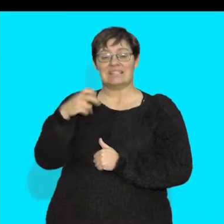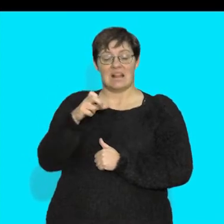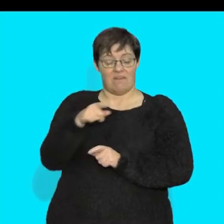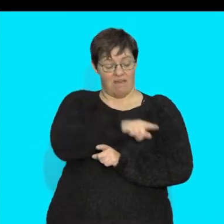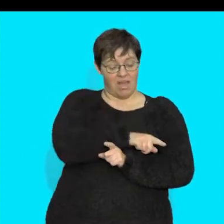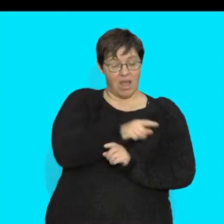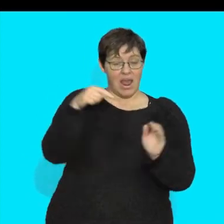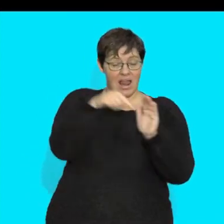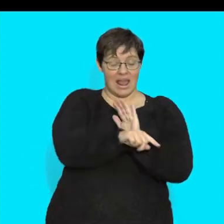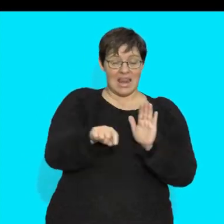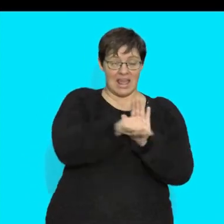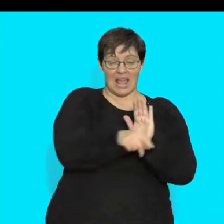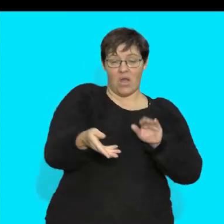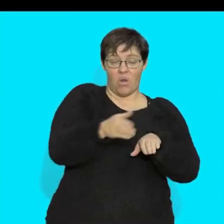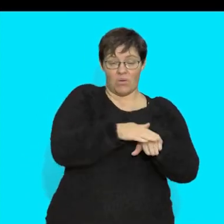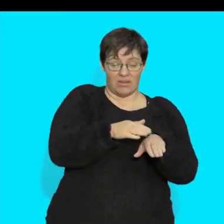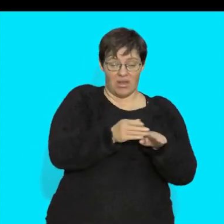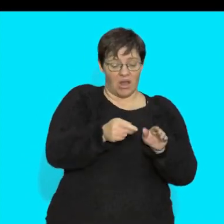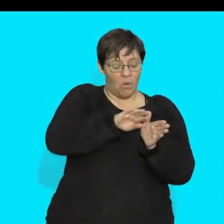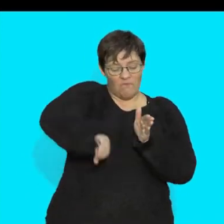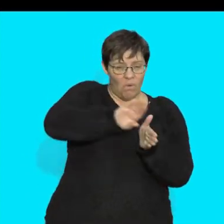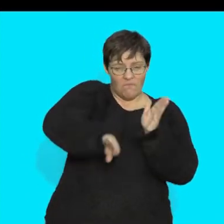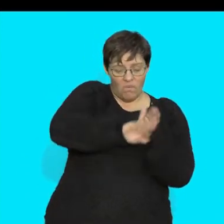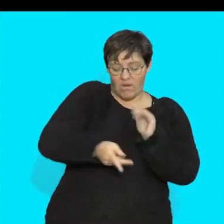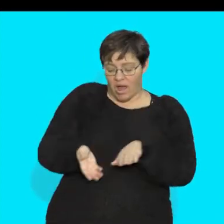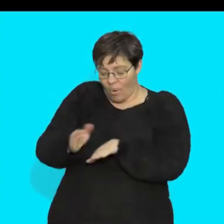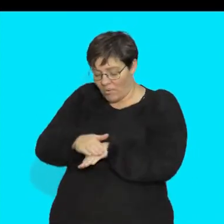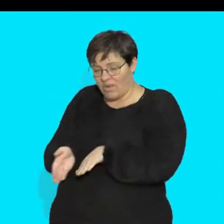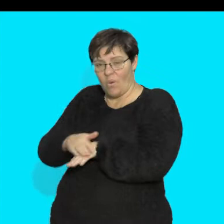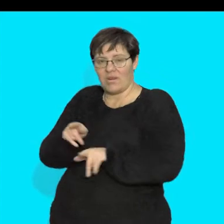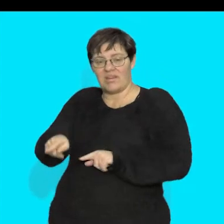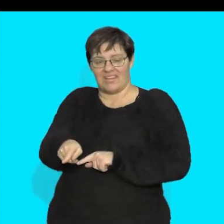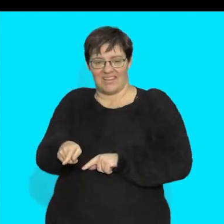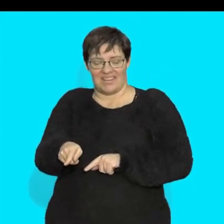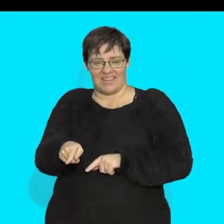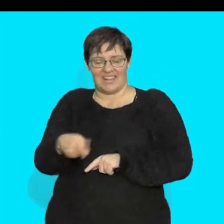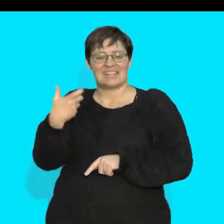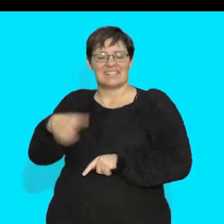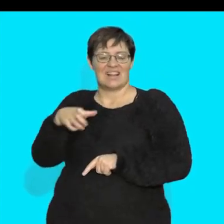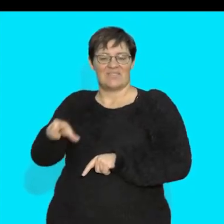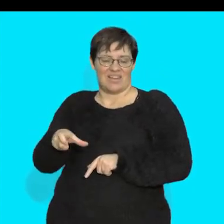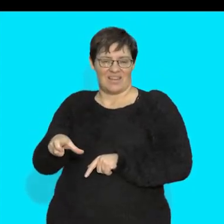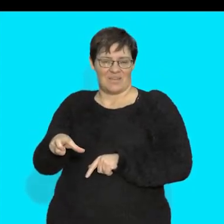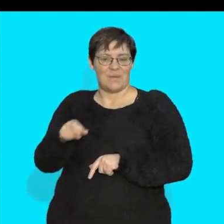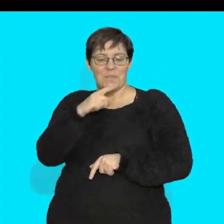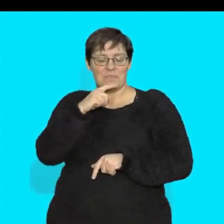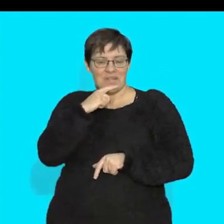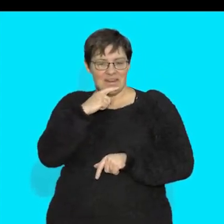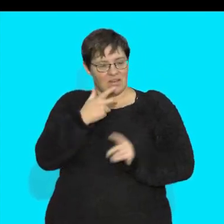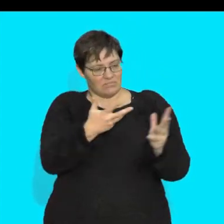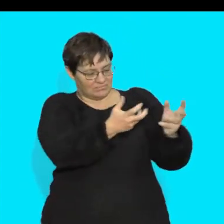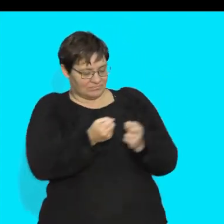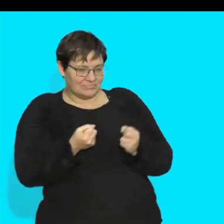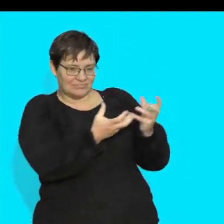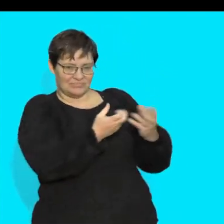the silver ions, they're depositing onto the silver spoon, and that is the reaction